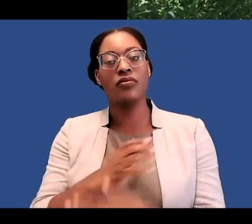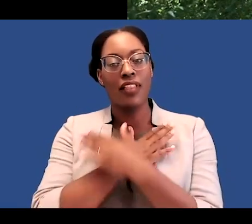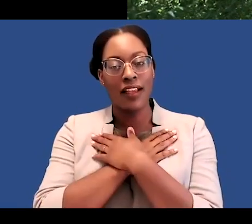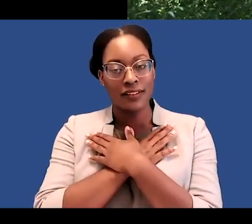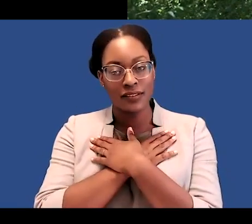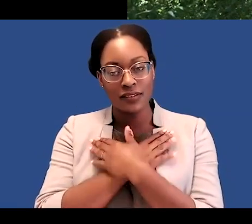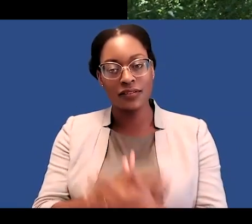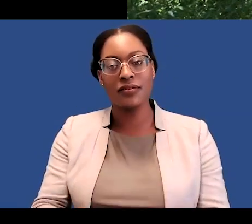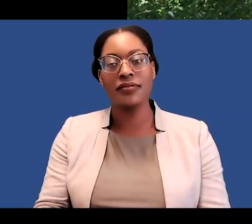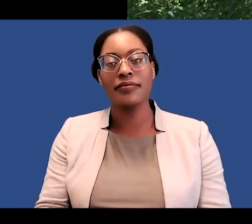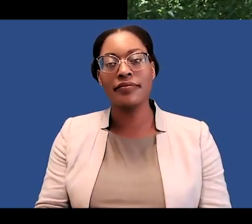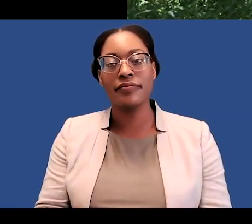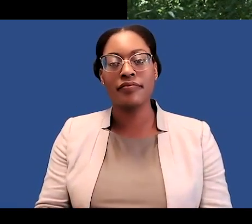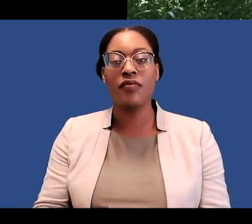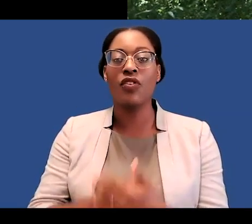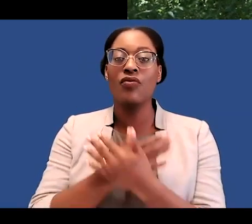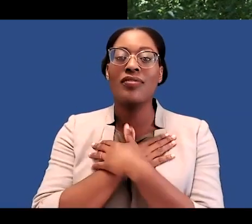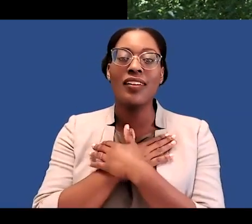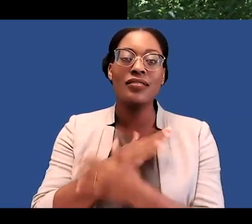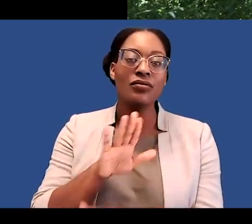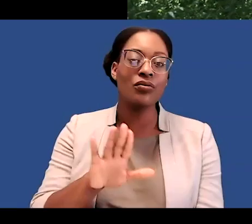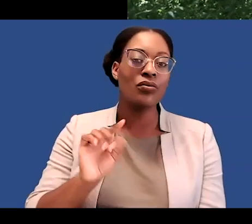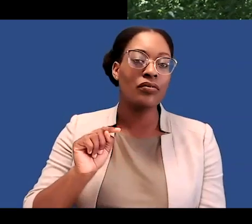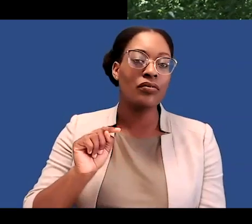Relax the thighs and the glutes.